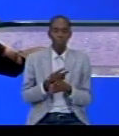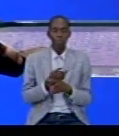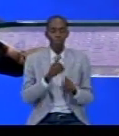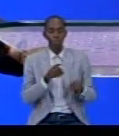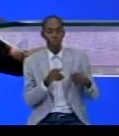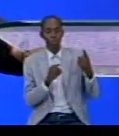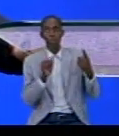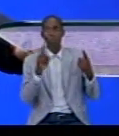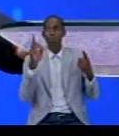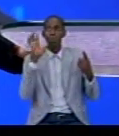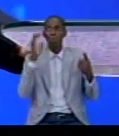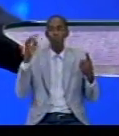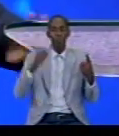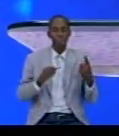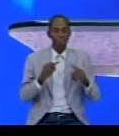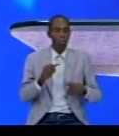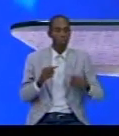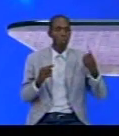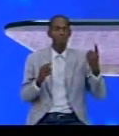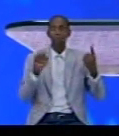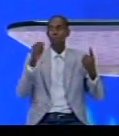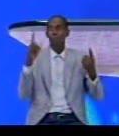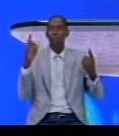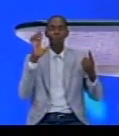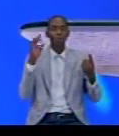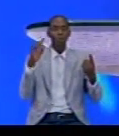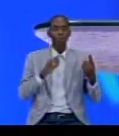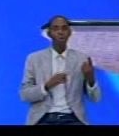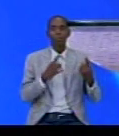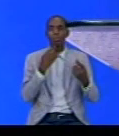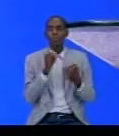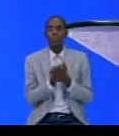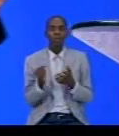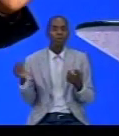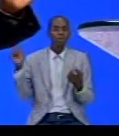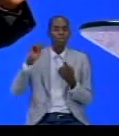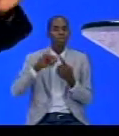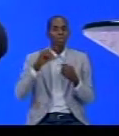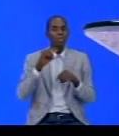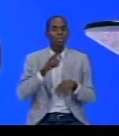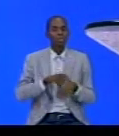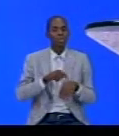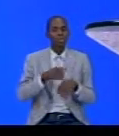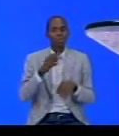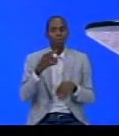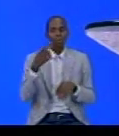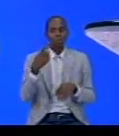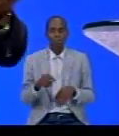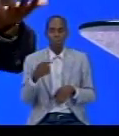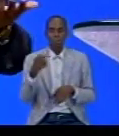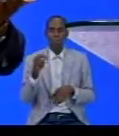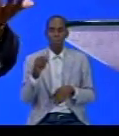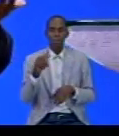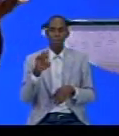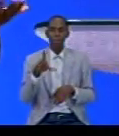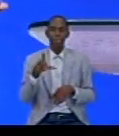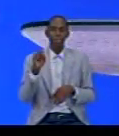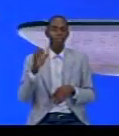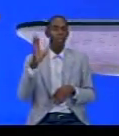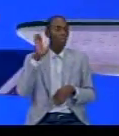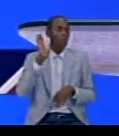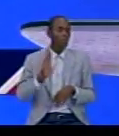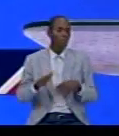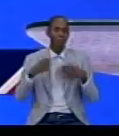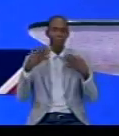come, another one will come, another one will come, until the times of the Gentiles be over. And so this dream